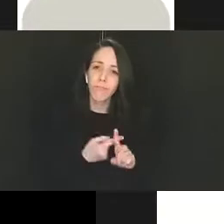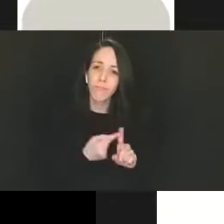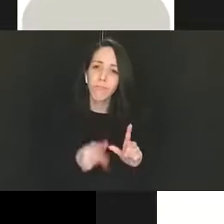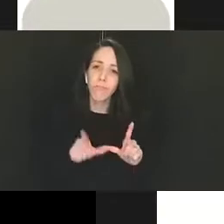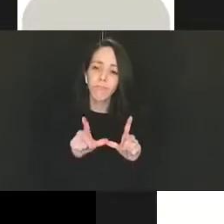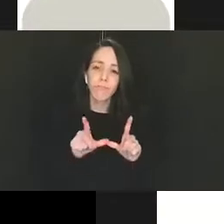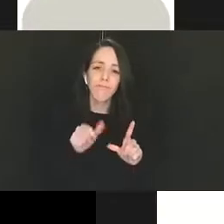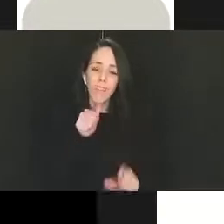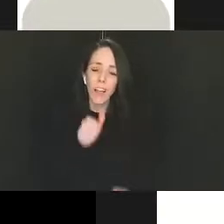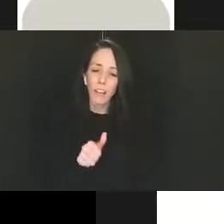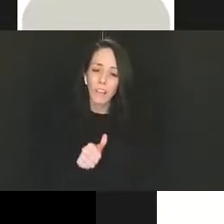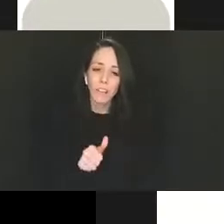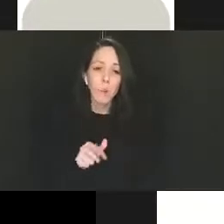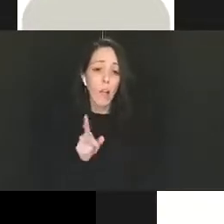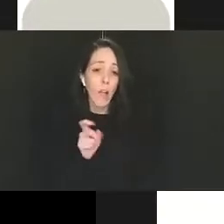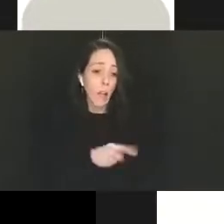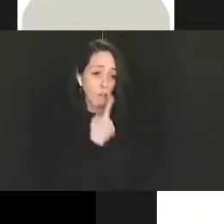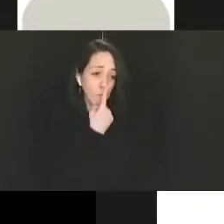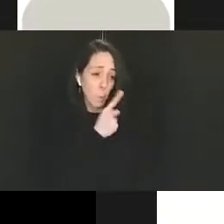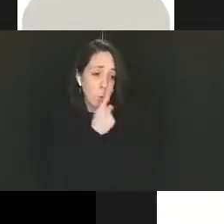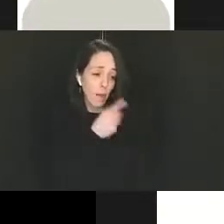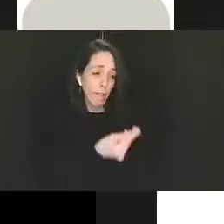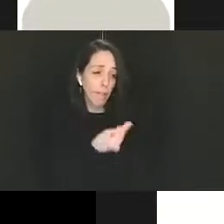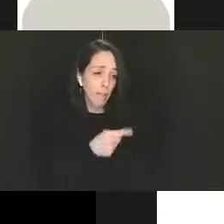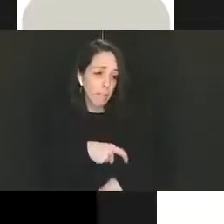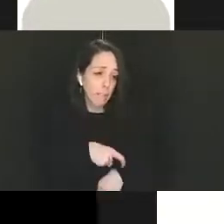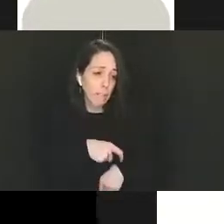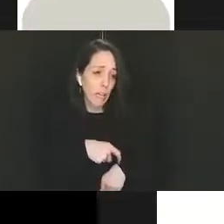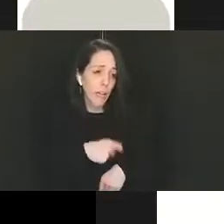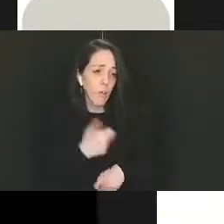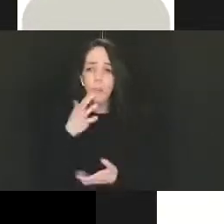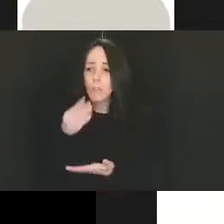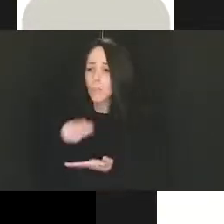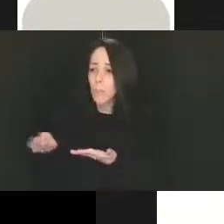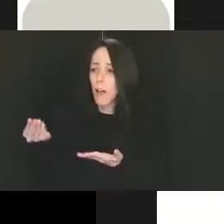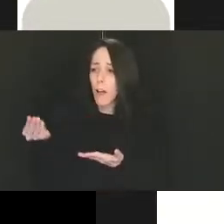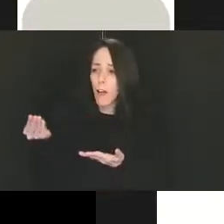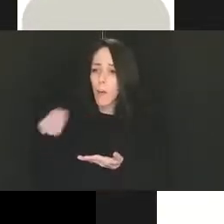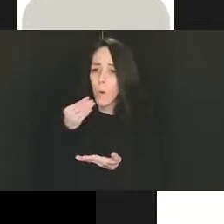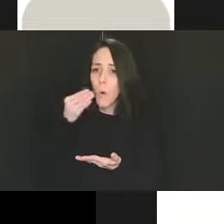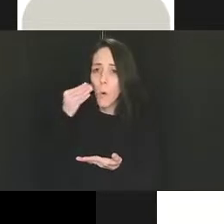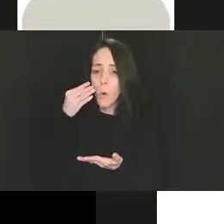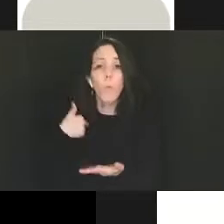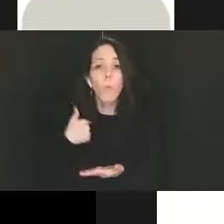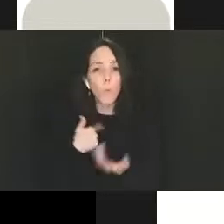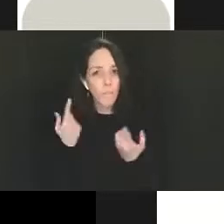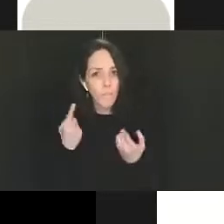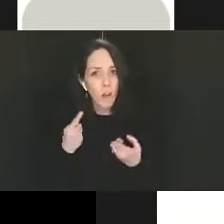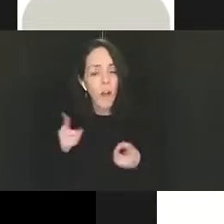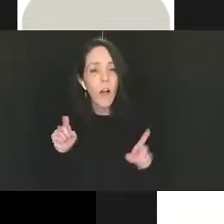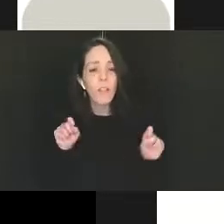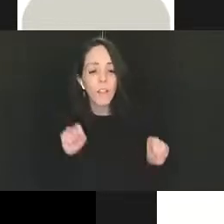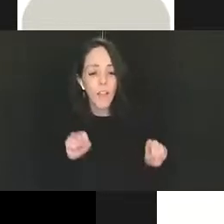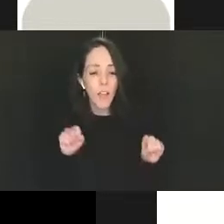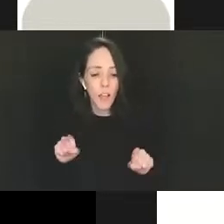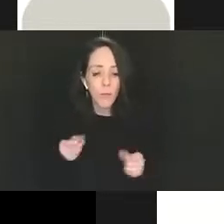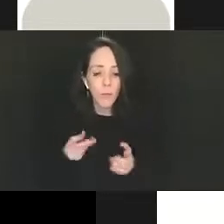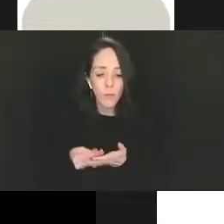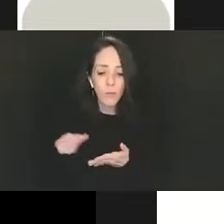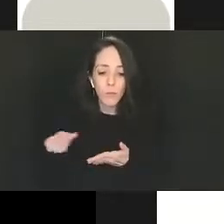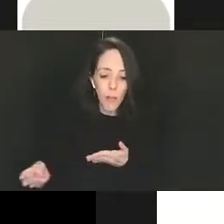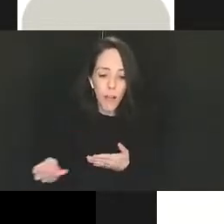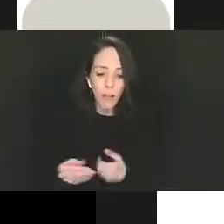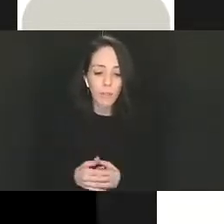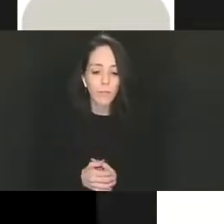if you can give us time, we can purchase a property. And that's what we end up doing, purchasing and moving. And that's why we're in Tigard. We were in